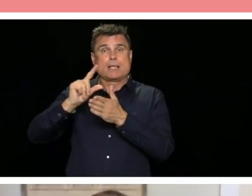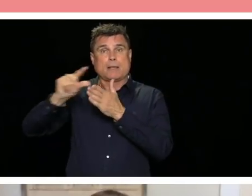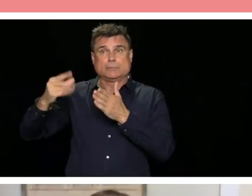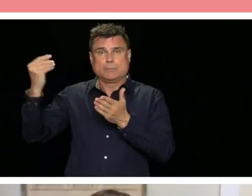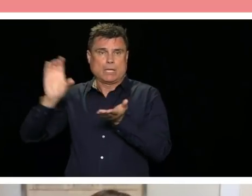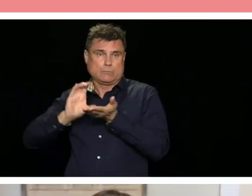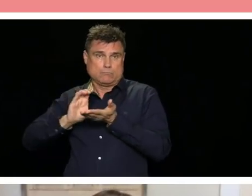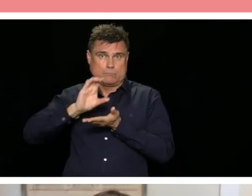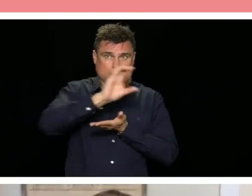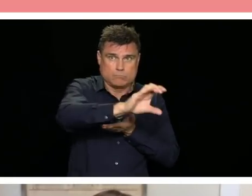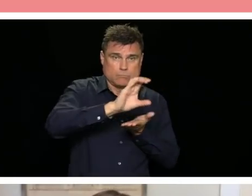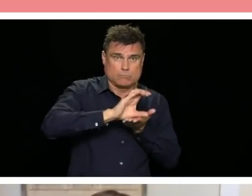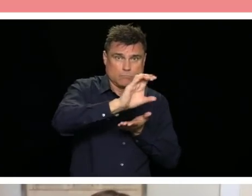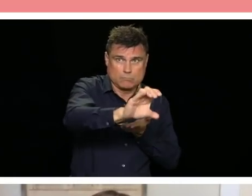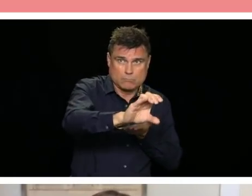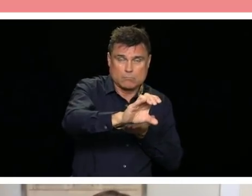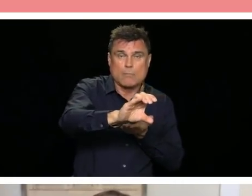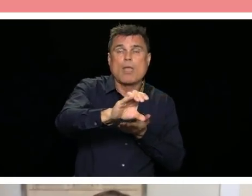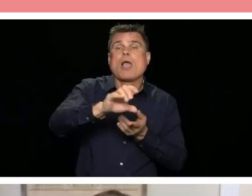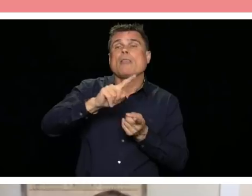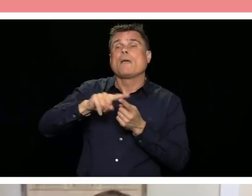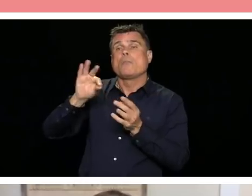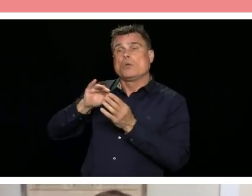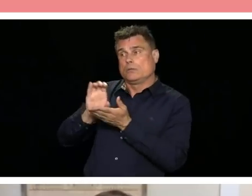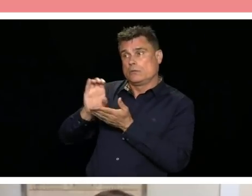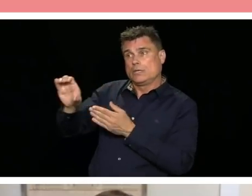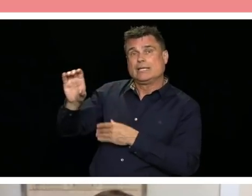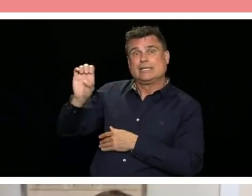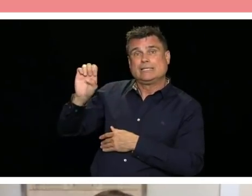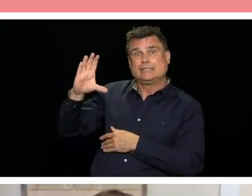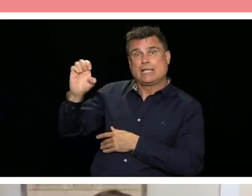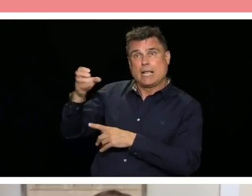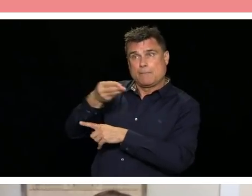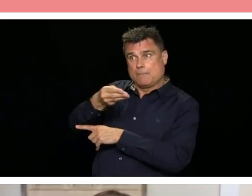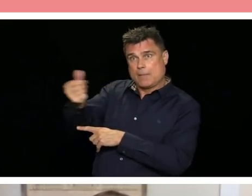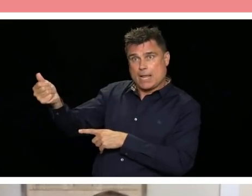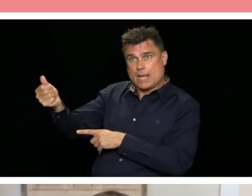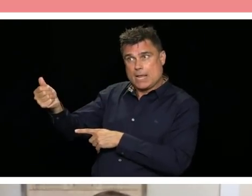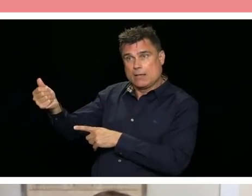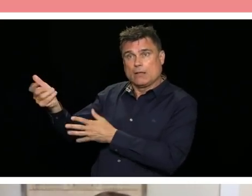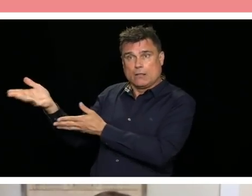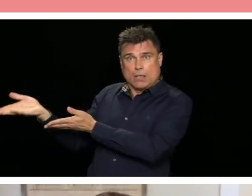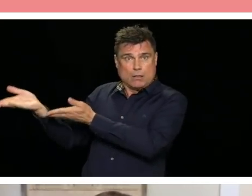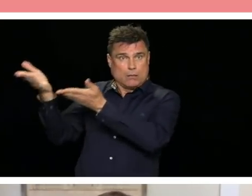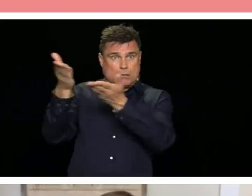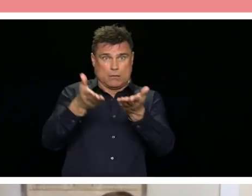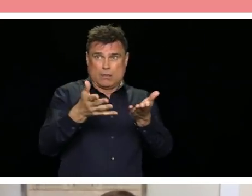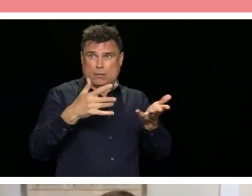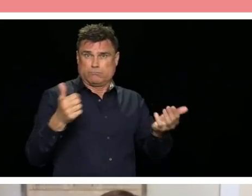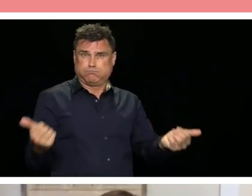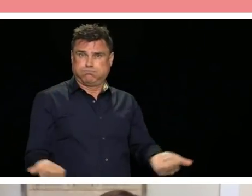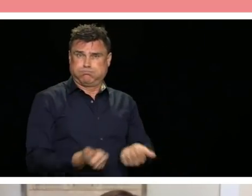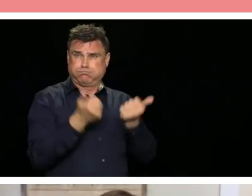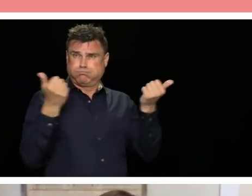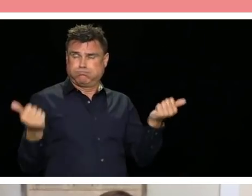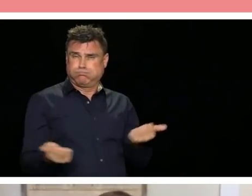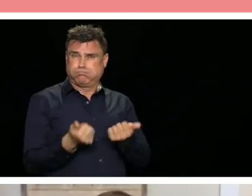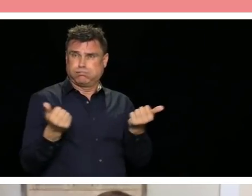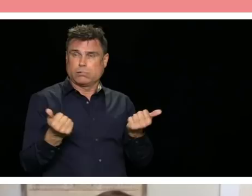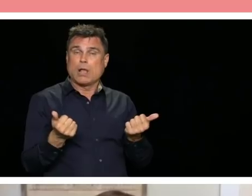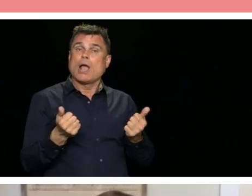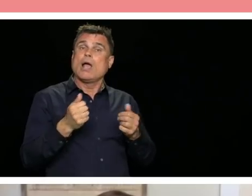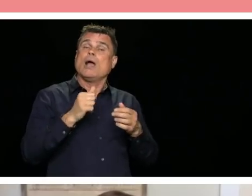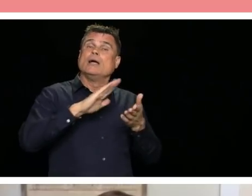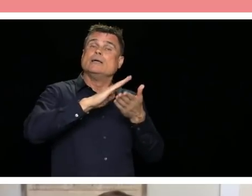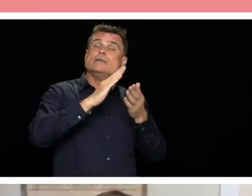surplus to give it to their staff, to support their staff, to make sure their staff can continue that very important work. And we know some child care centers have